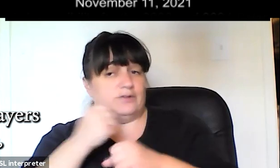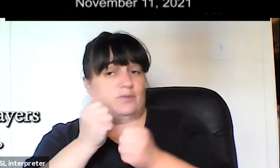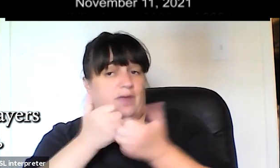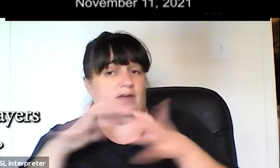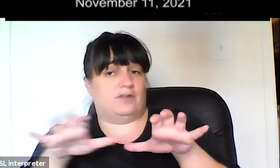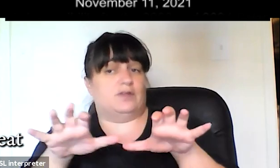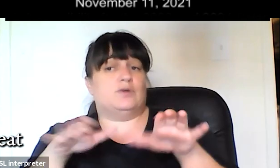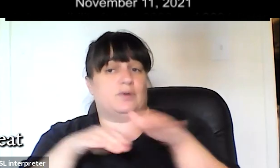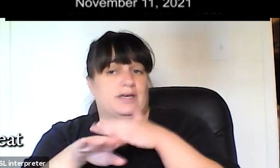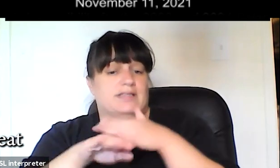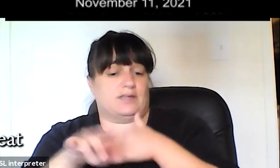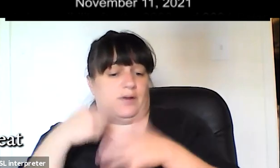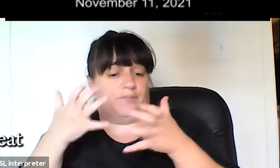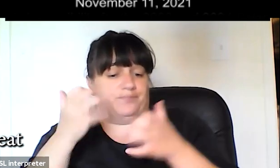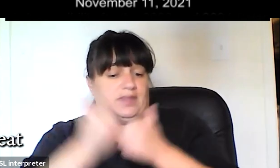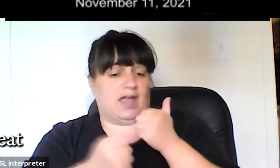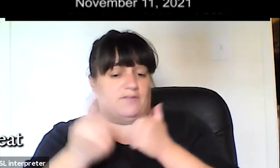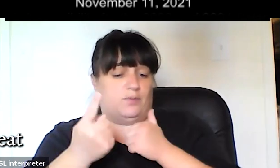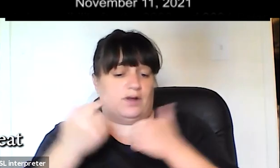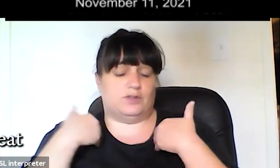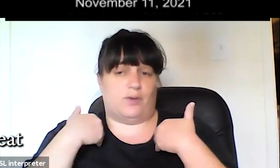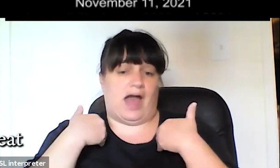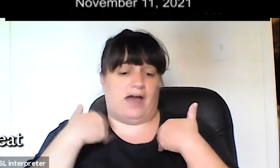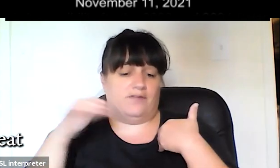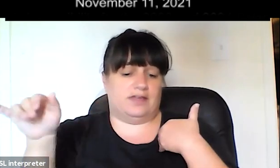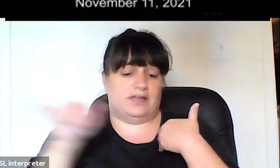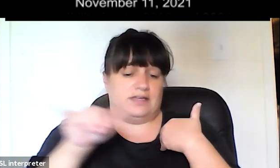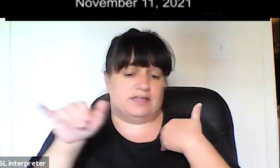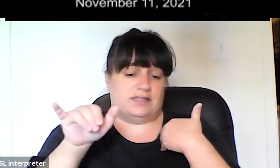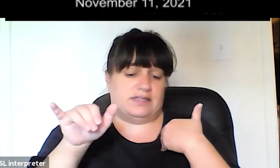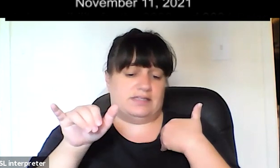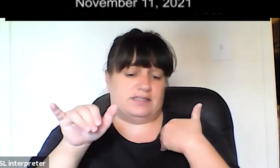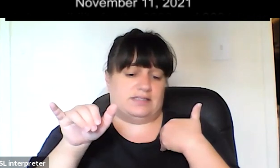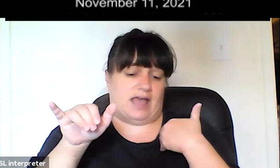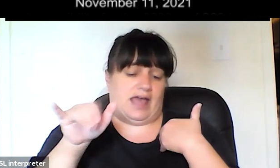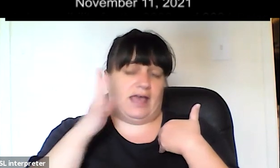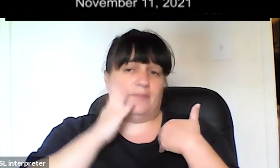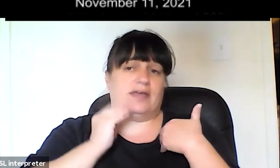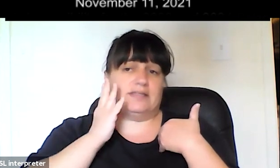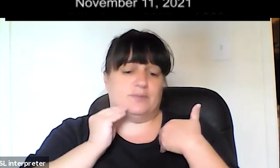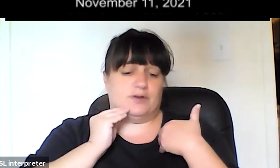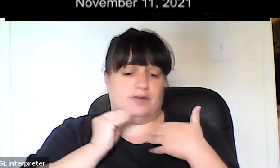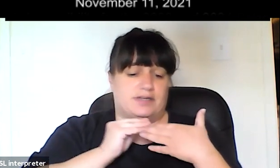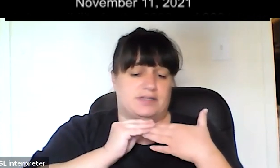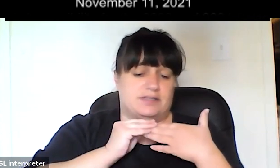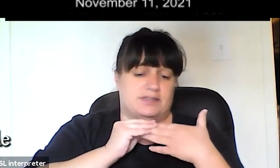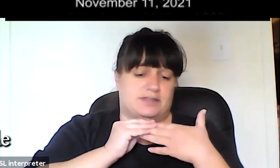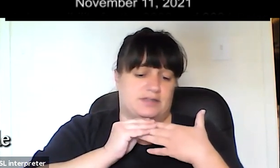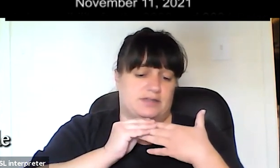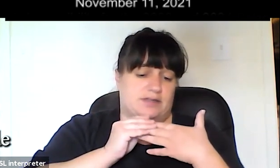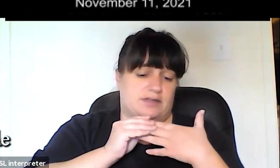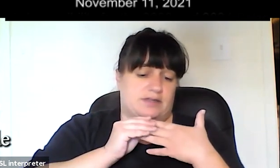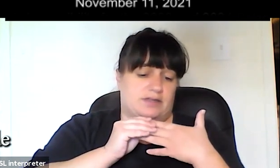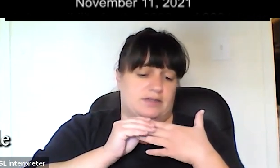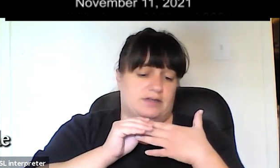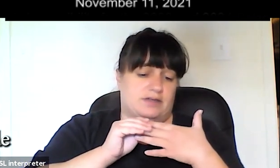do accessible. I want everybody to have that same seat in the cathedral of the universe that I have.